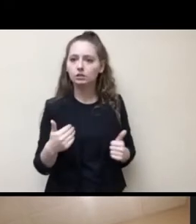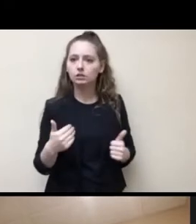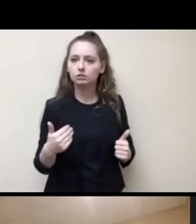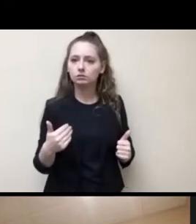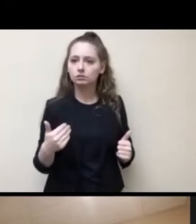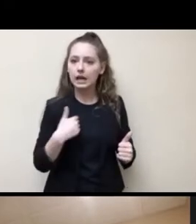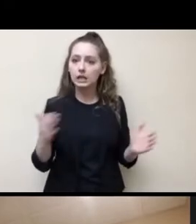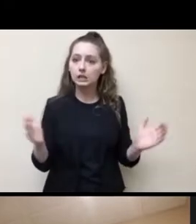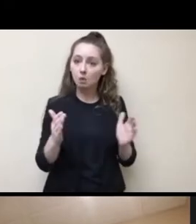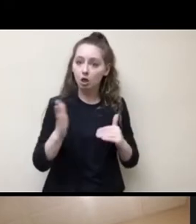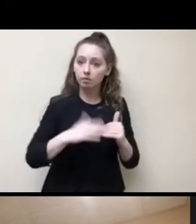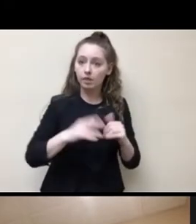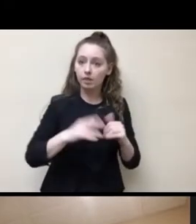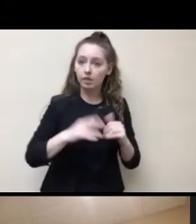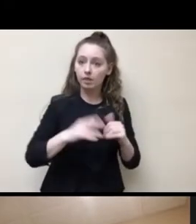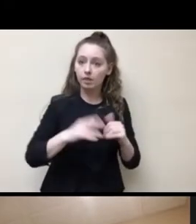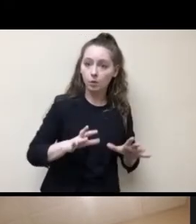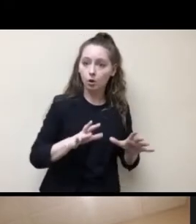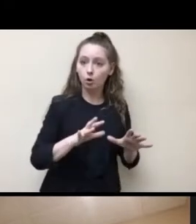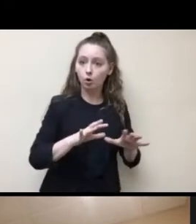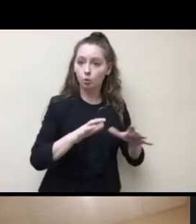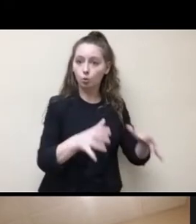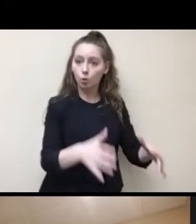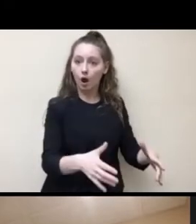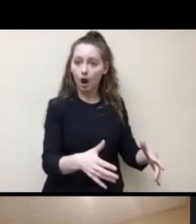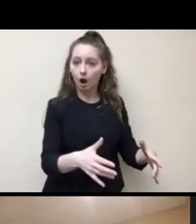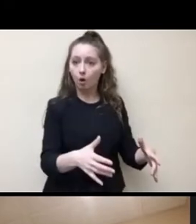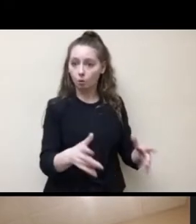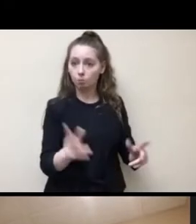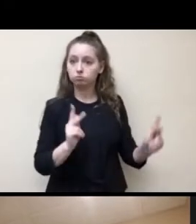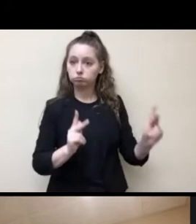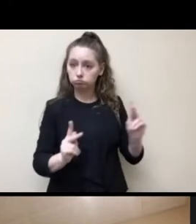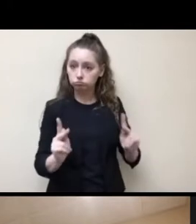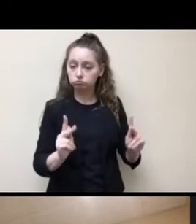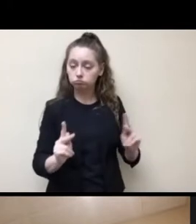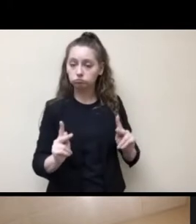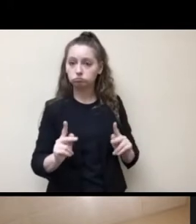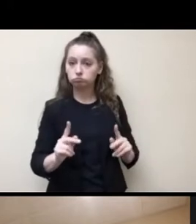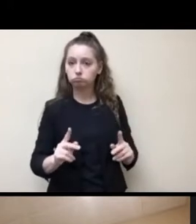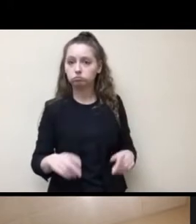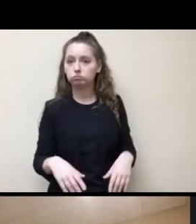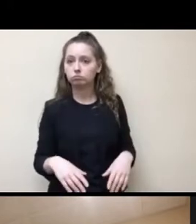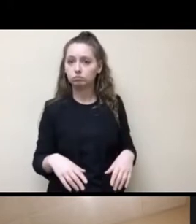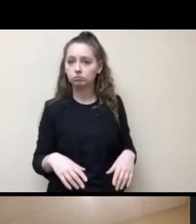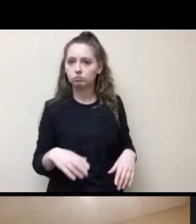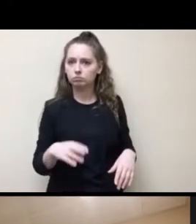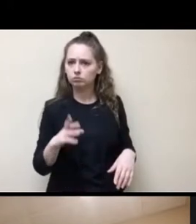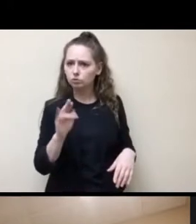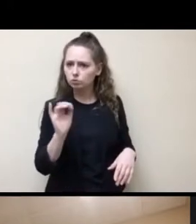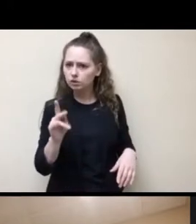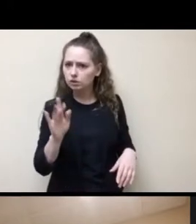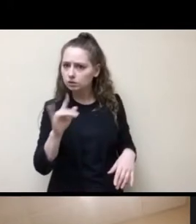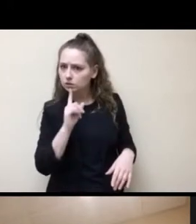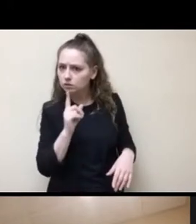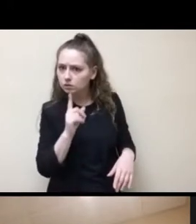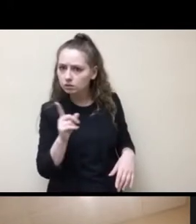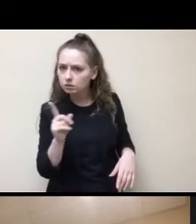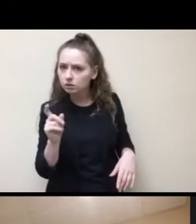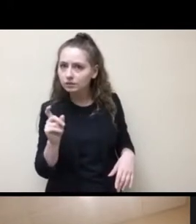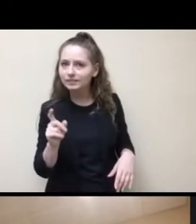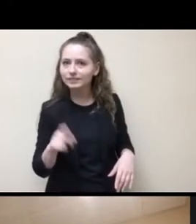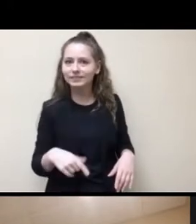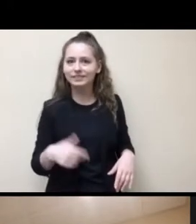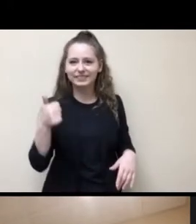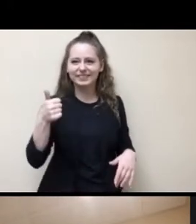actually held services at First Baptist Church this weekend and on Wednesday. Rick, is that true? Thank you, sir.